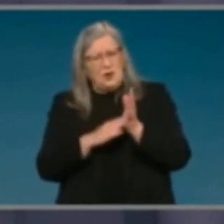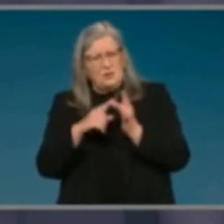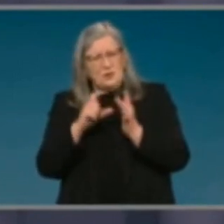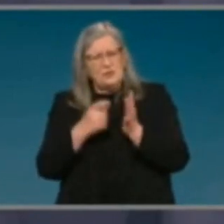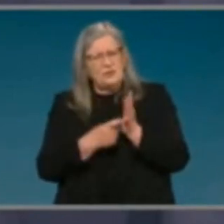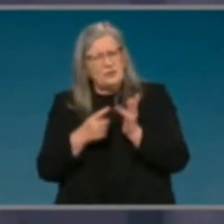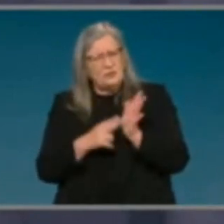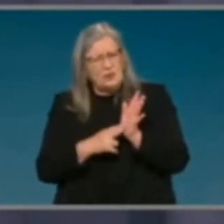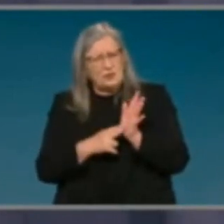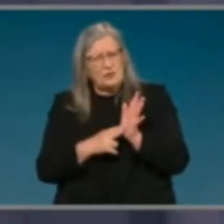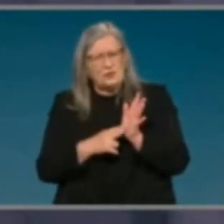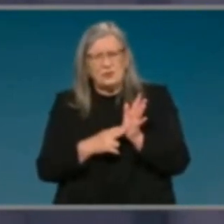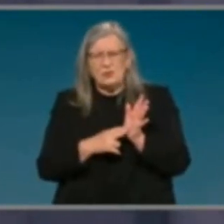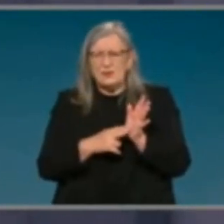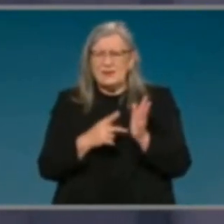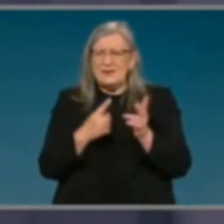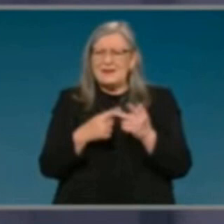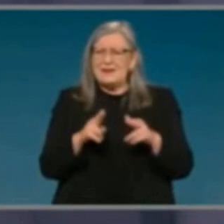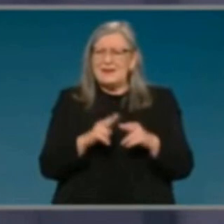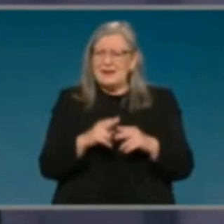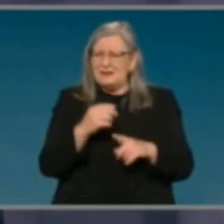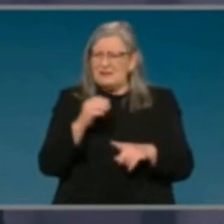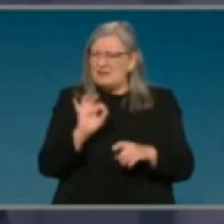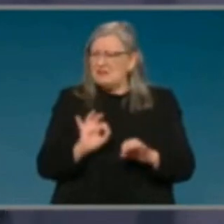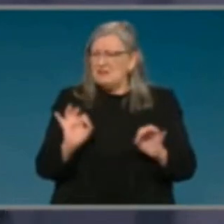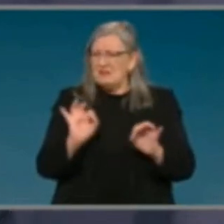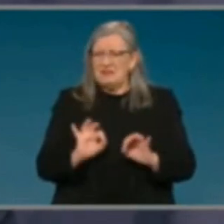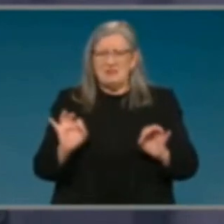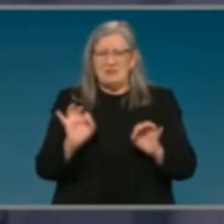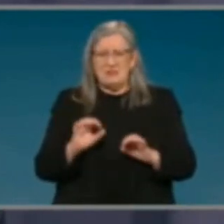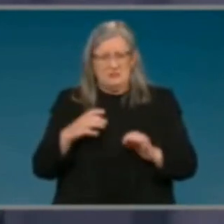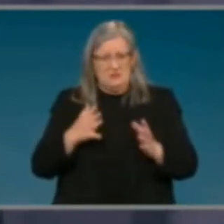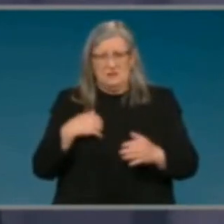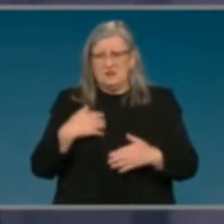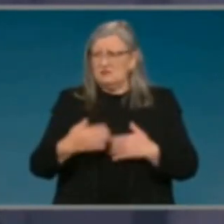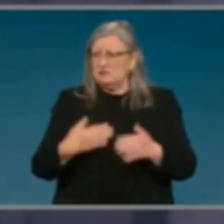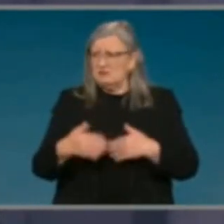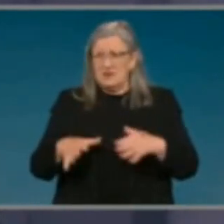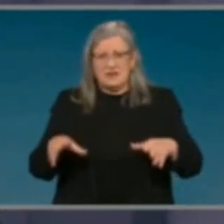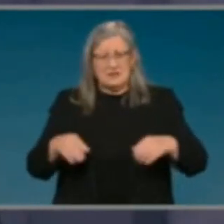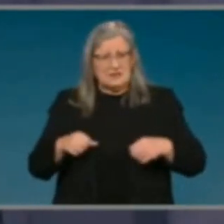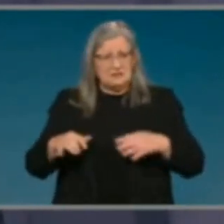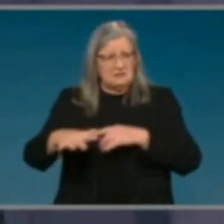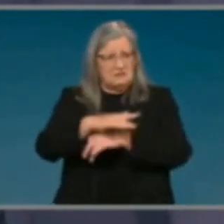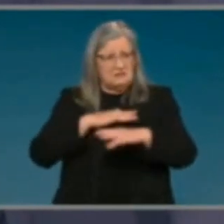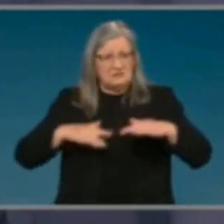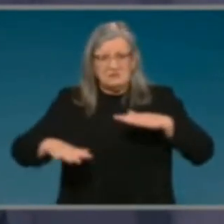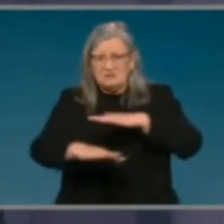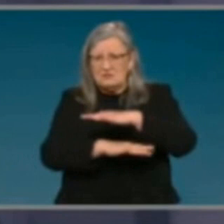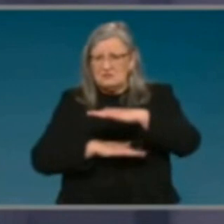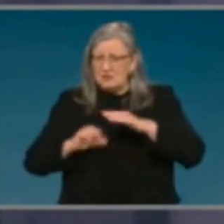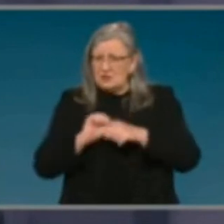respond? Look, we're working very cooperatively with them, and so we've been very happy with their work, our